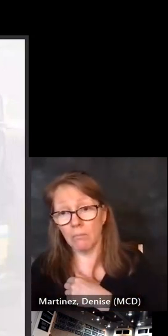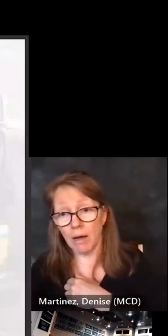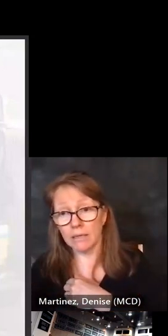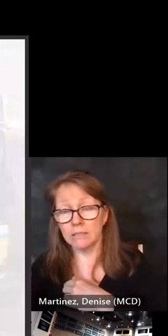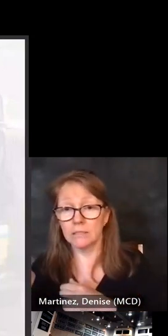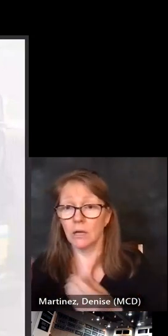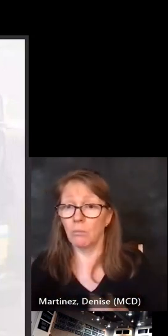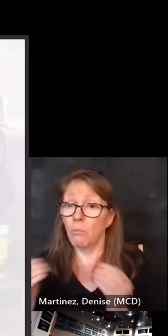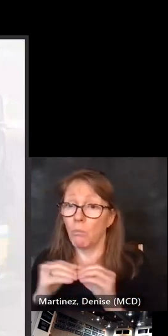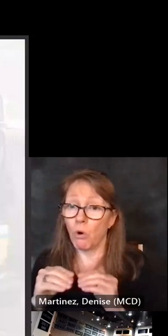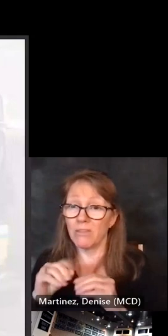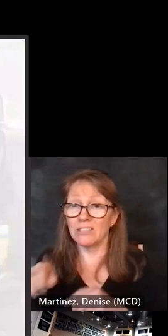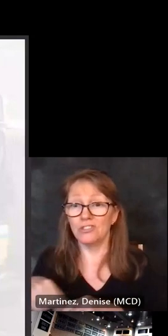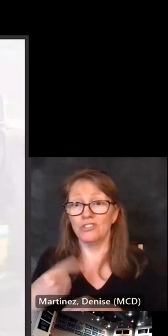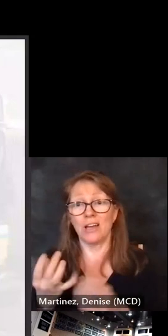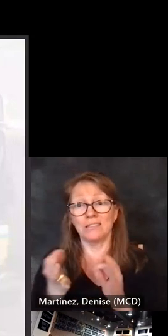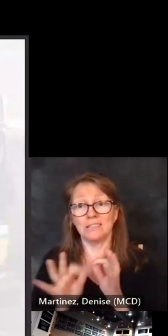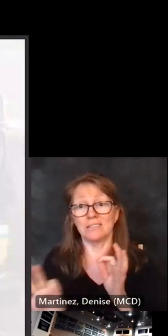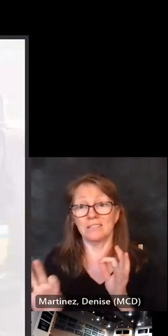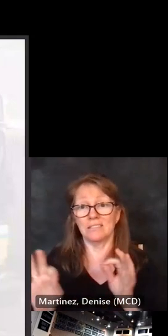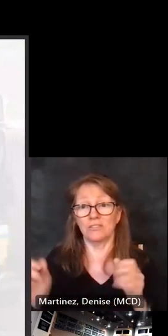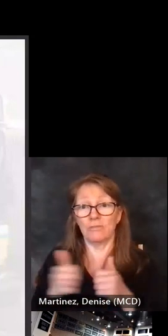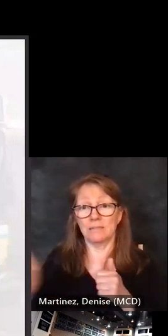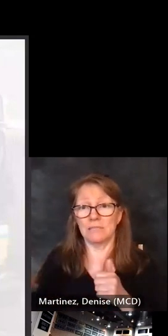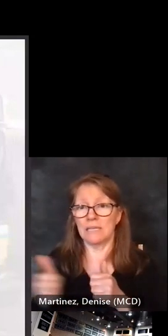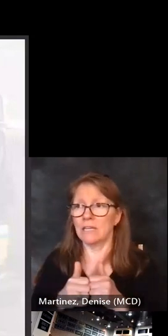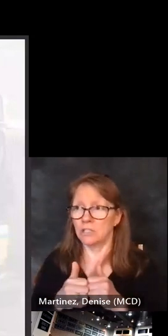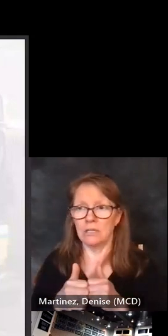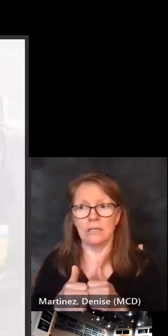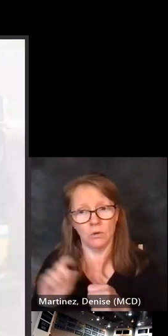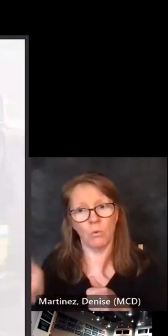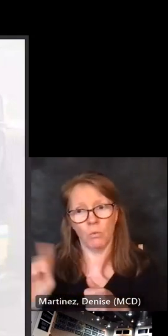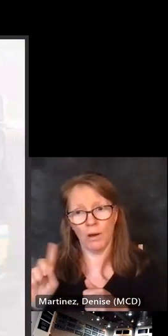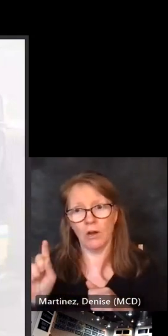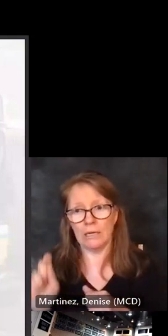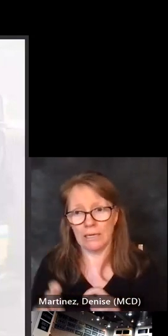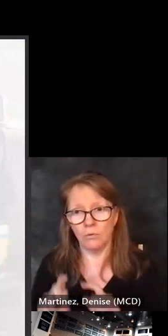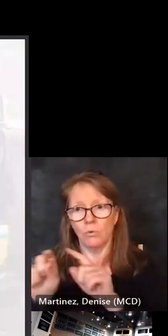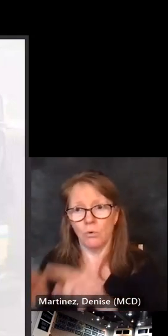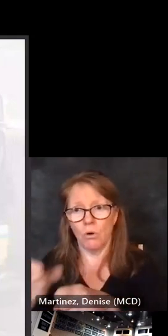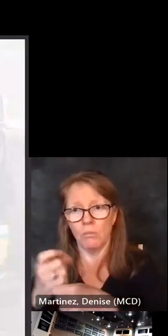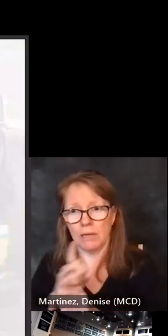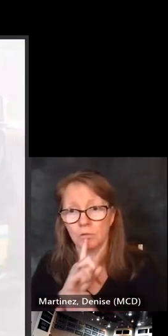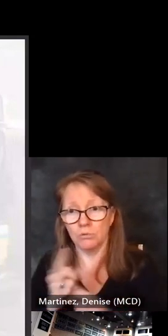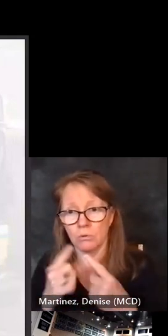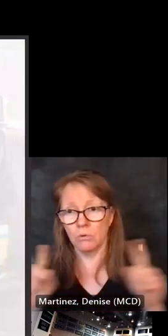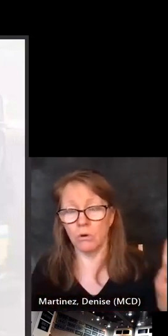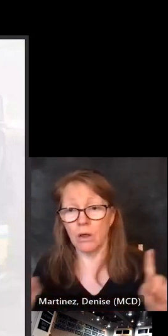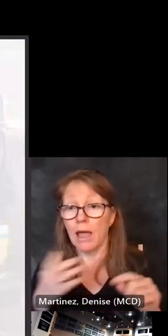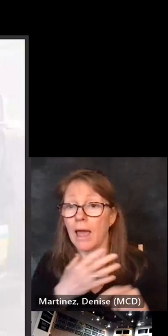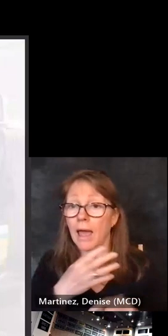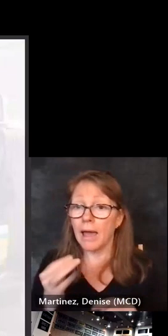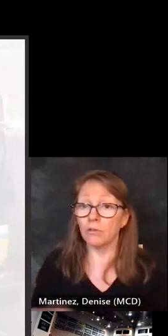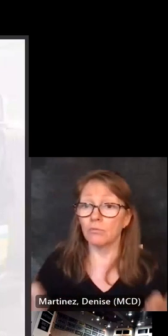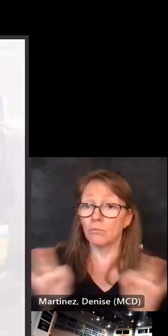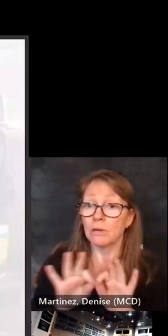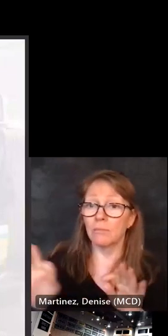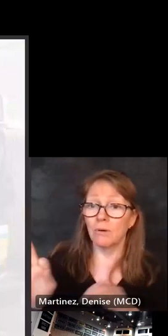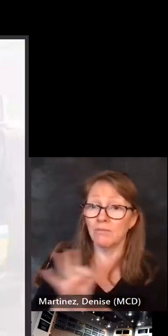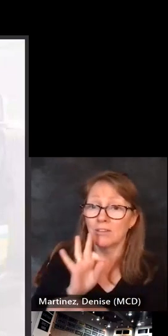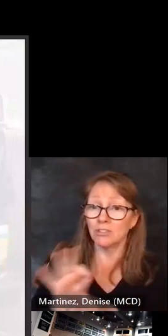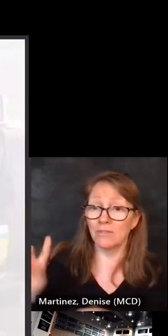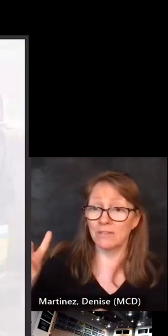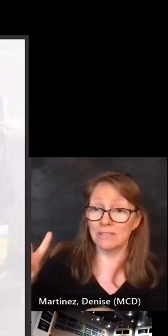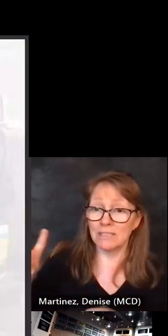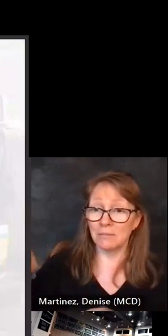decarbonization, but also getting people where they need to go, and also the critical functions that the DPW provides in terms of both winter